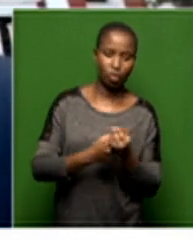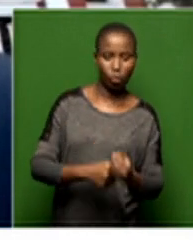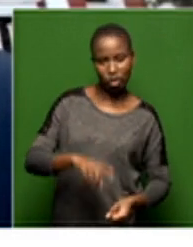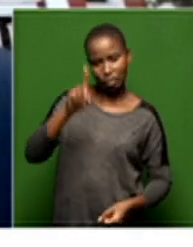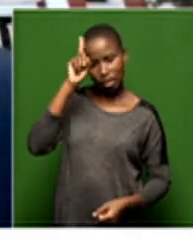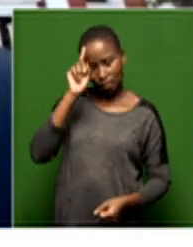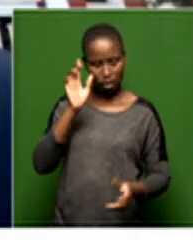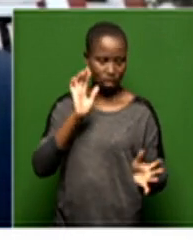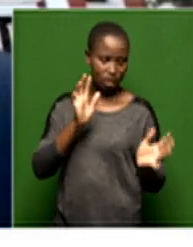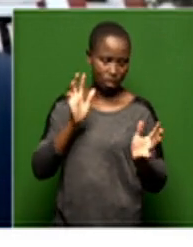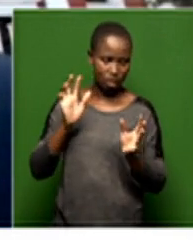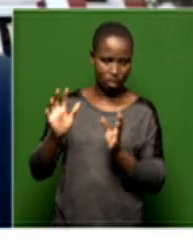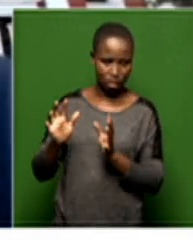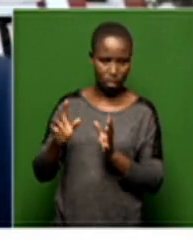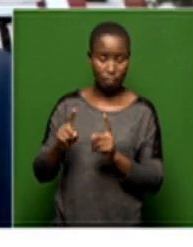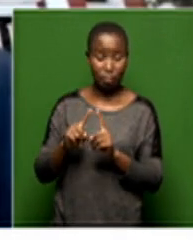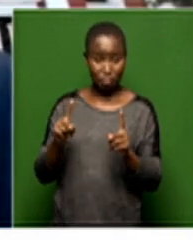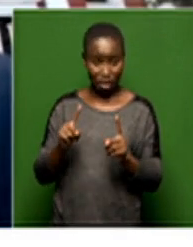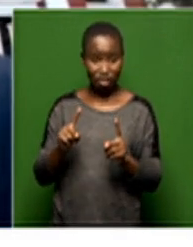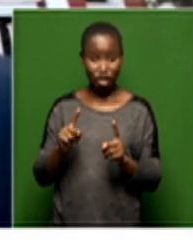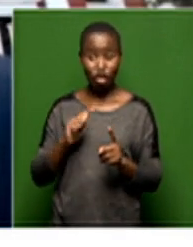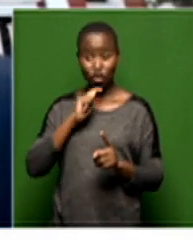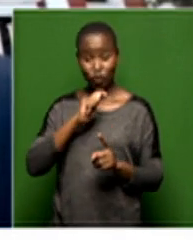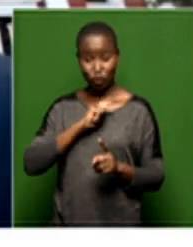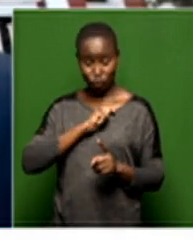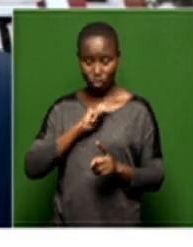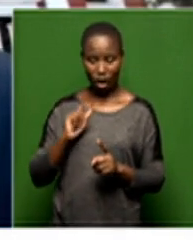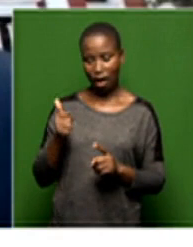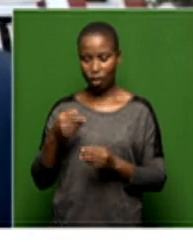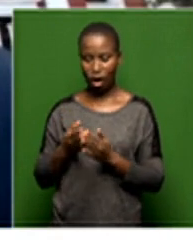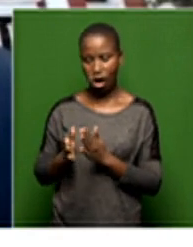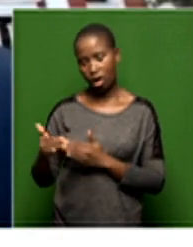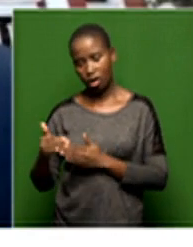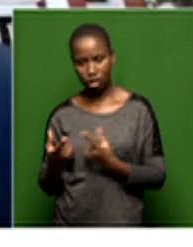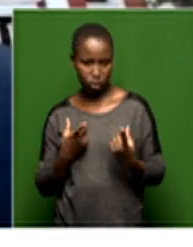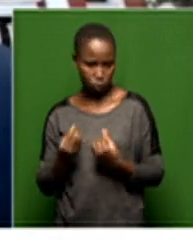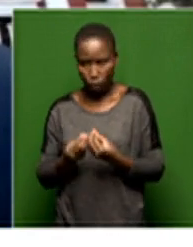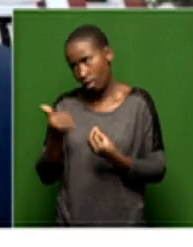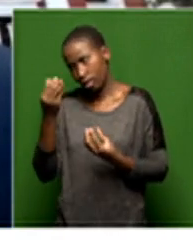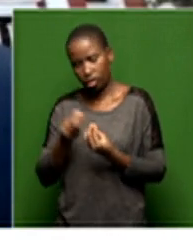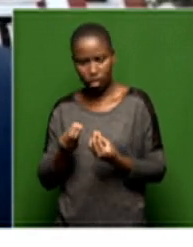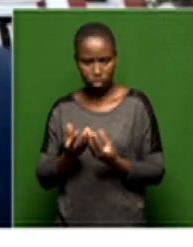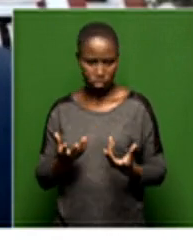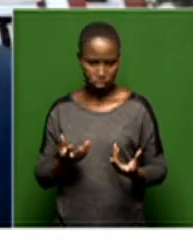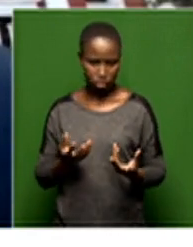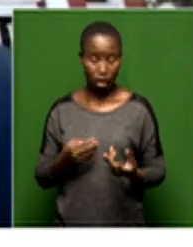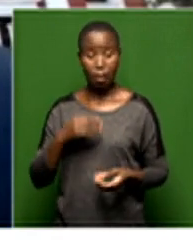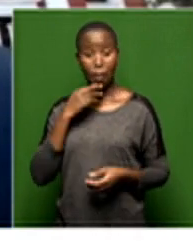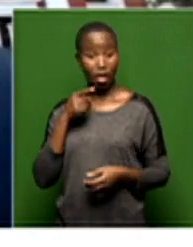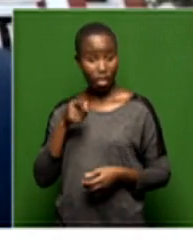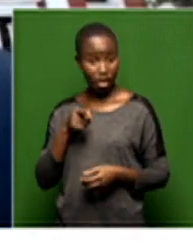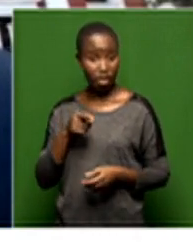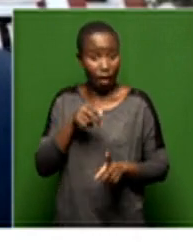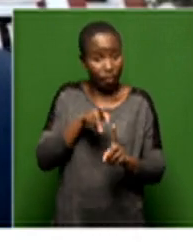everything and so on, but in action do something else. What they're saying is that it's not only victims